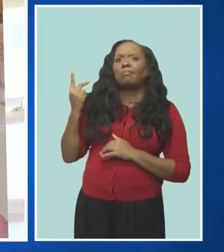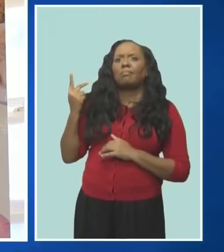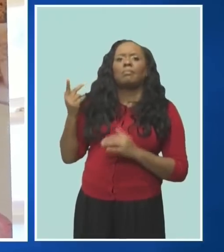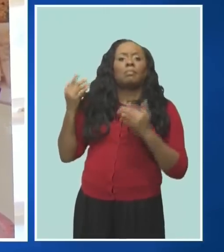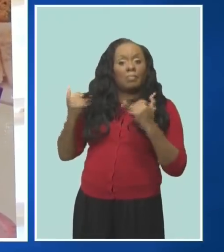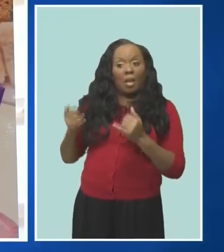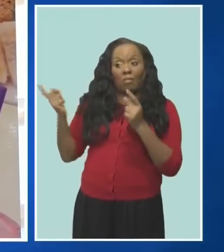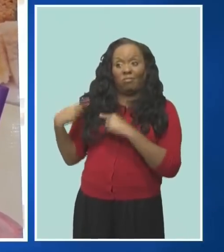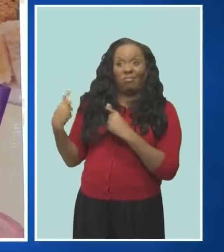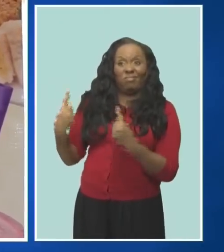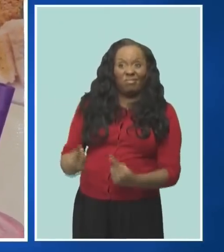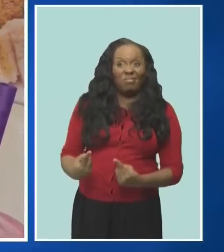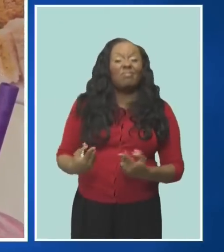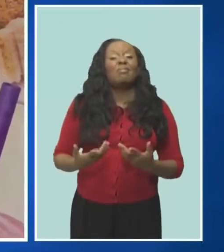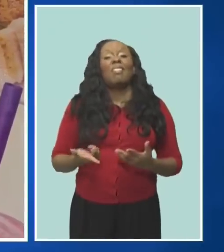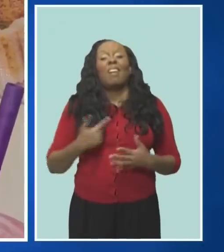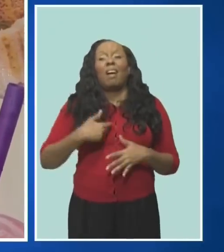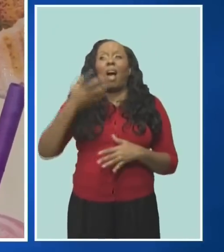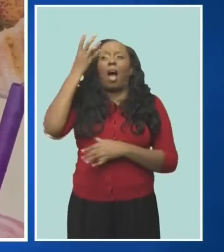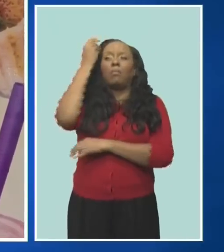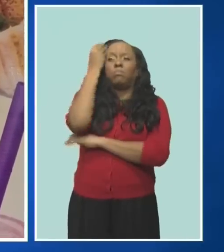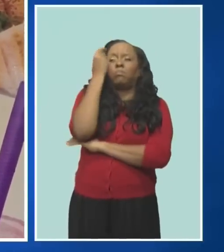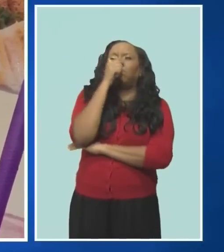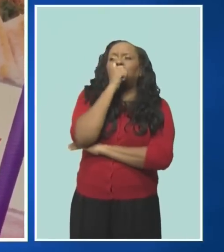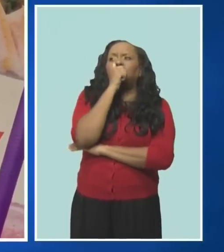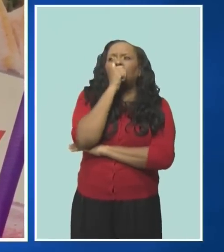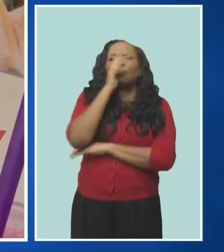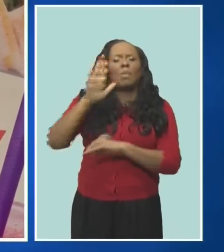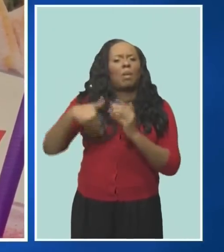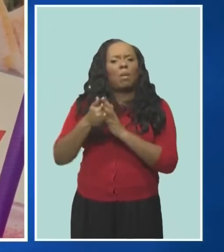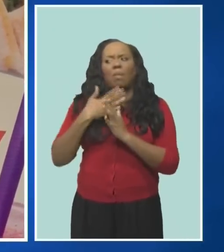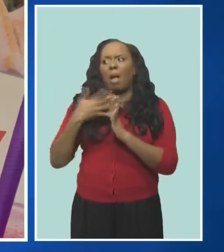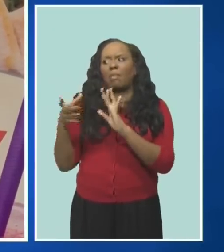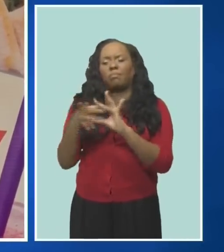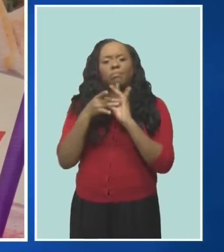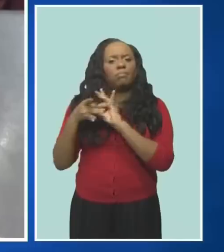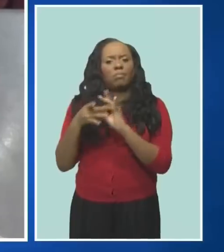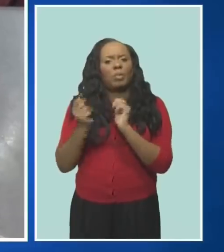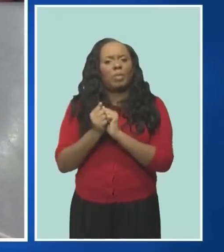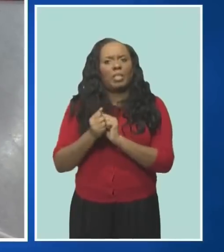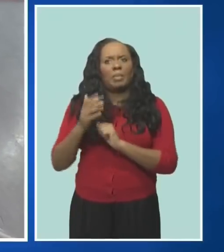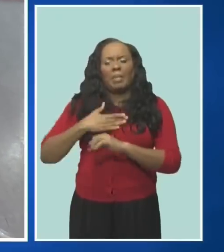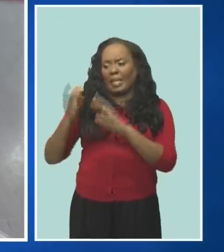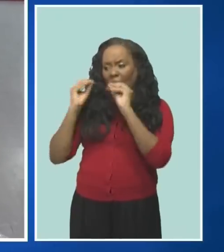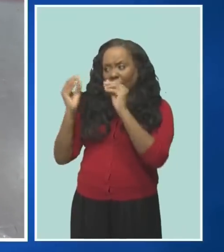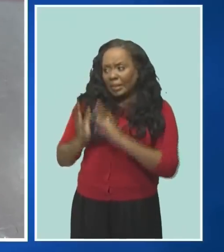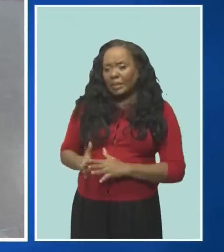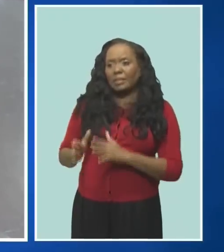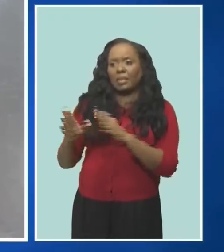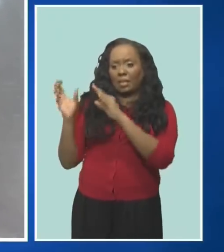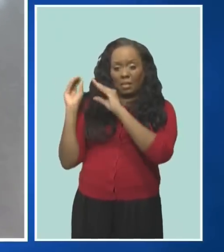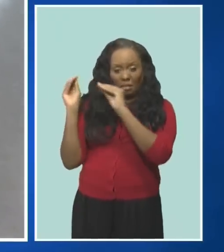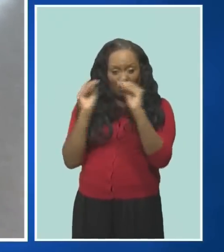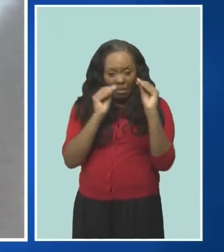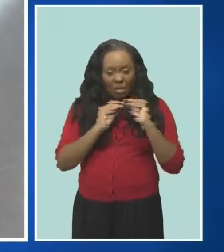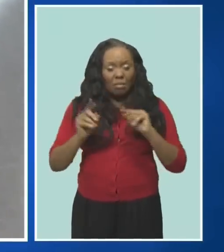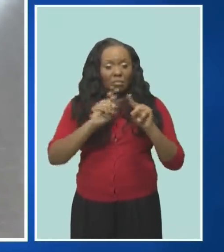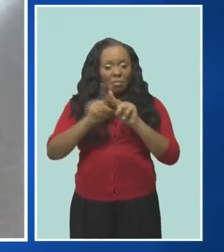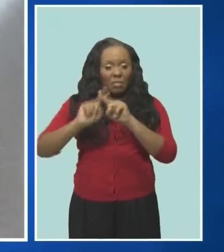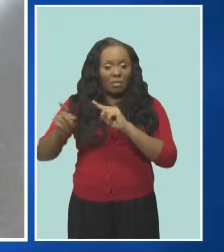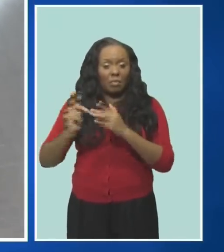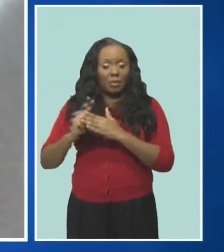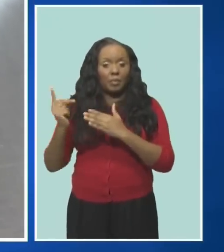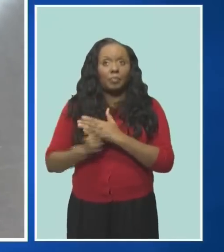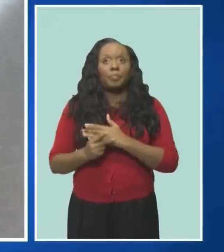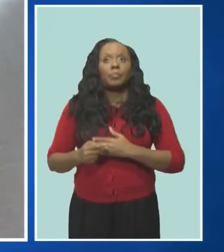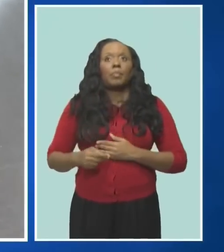now, I think of the relationships that have been formed with my facilitators who taught different programs. One of them